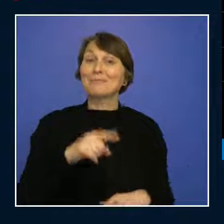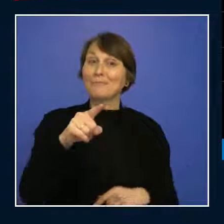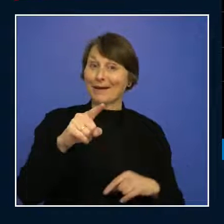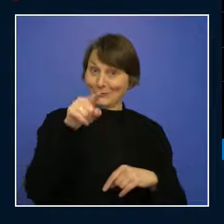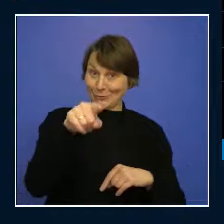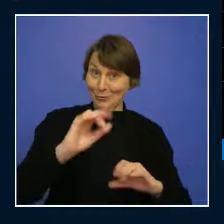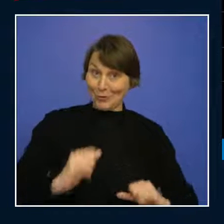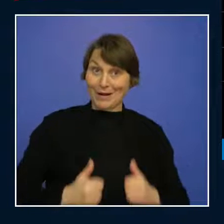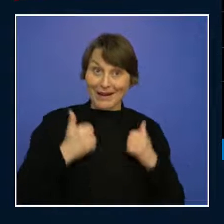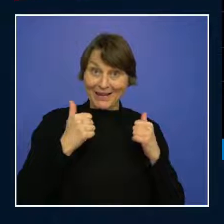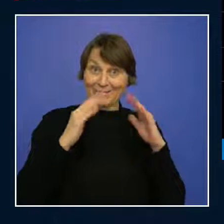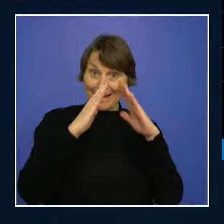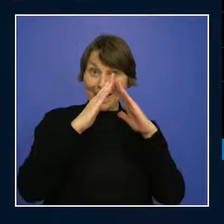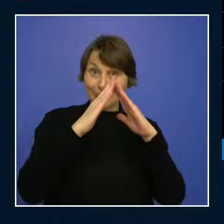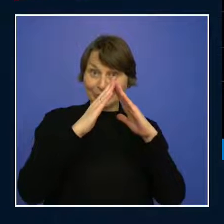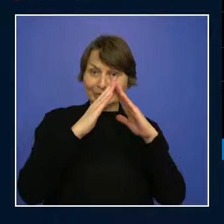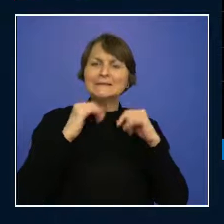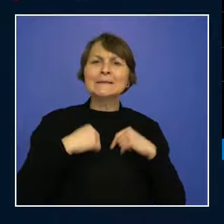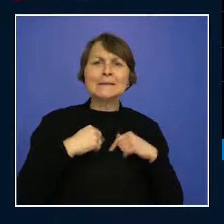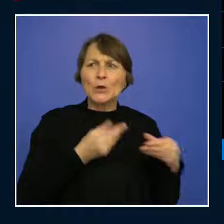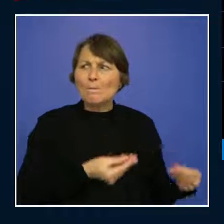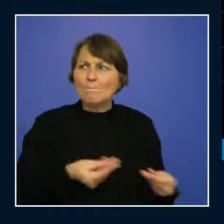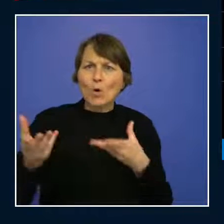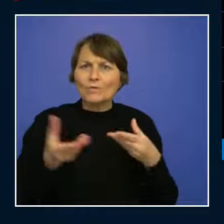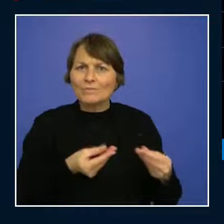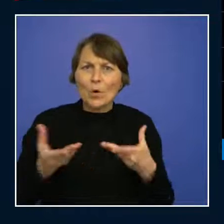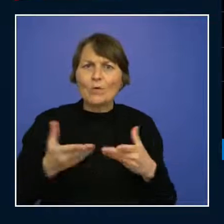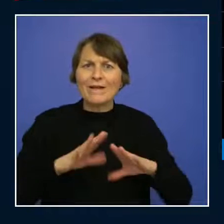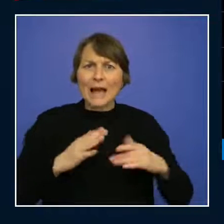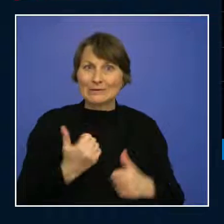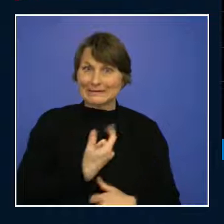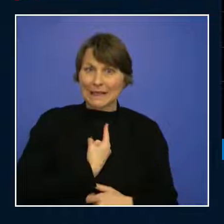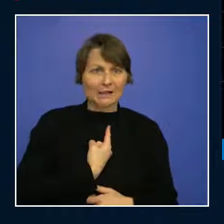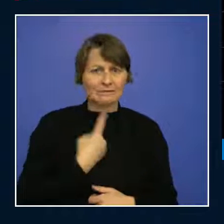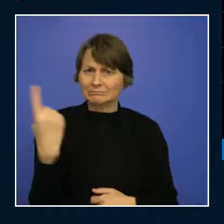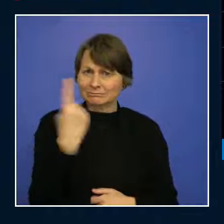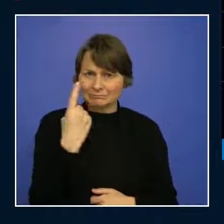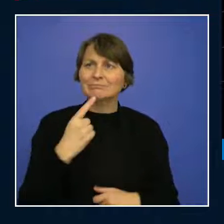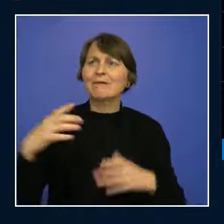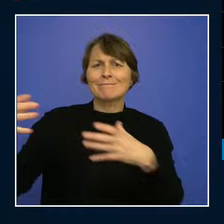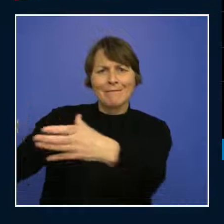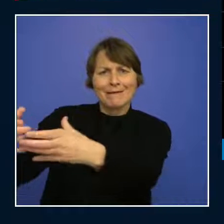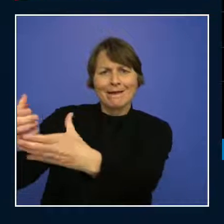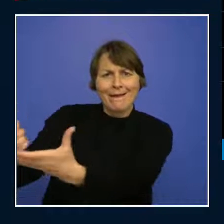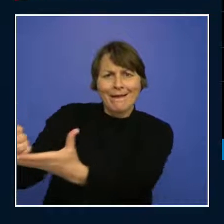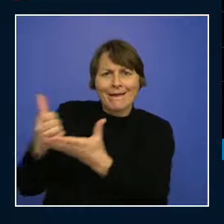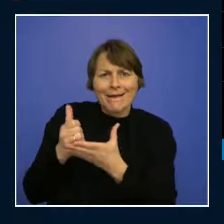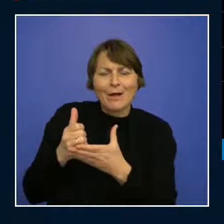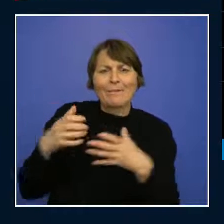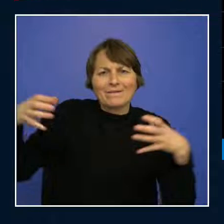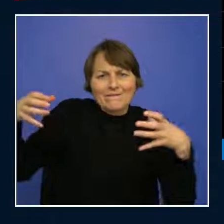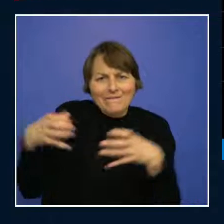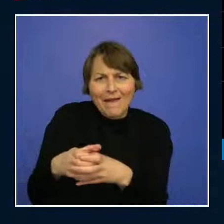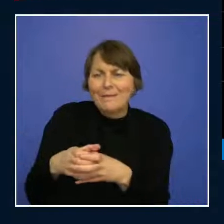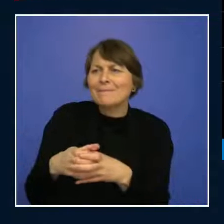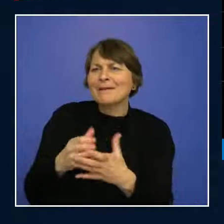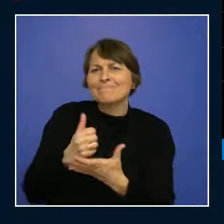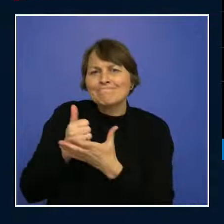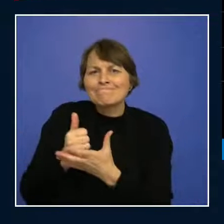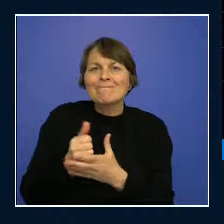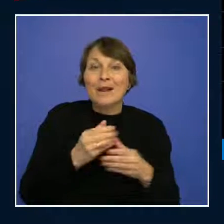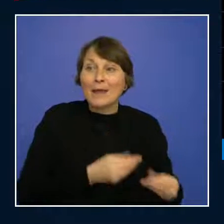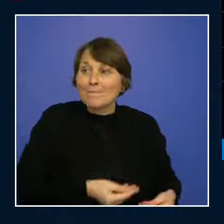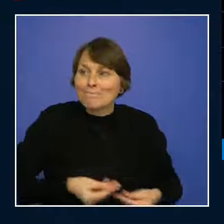and they help you share that load of taking all your furniture, all your belongings out of the old house and into the new house. And that's really